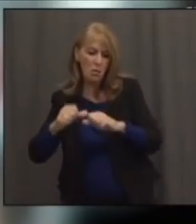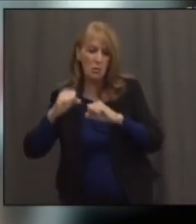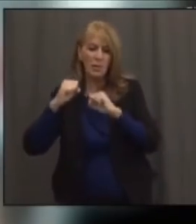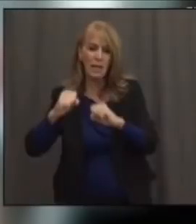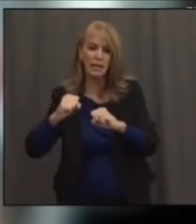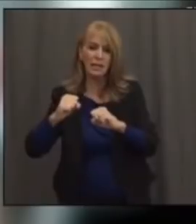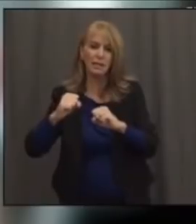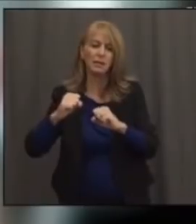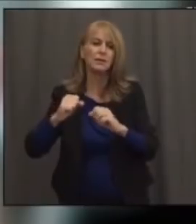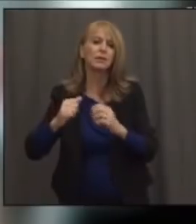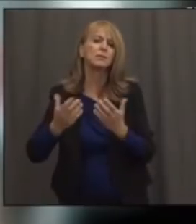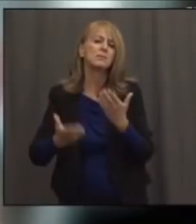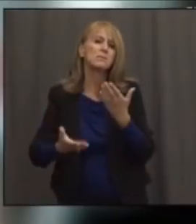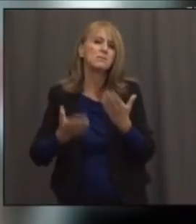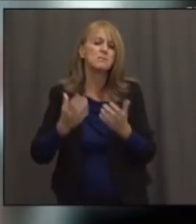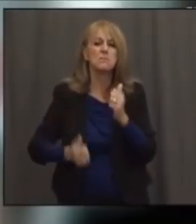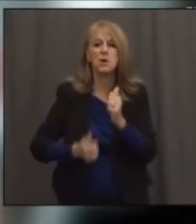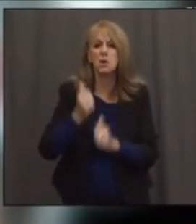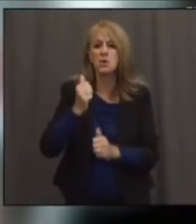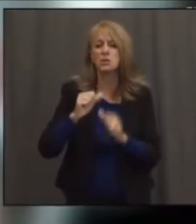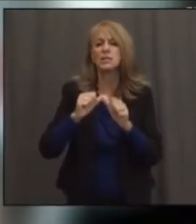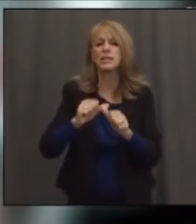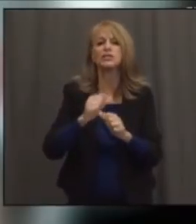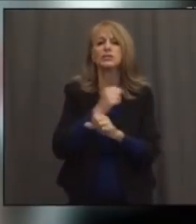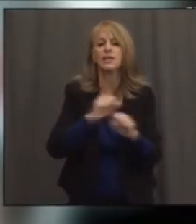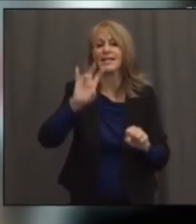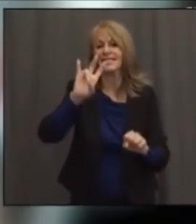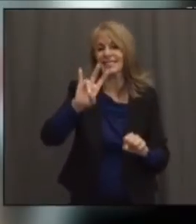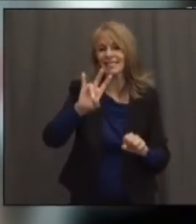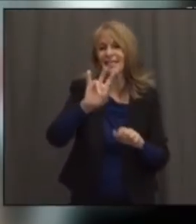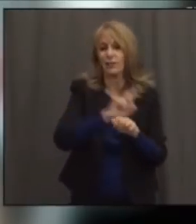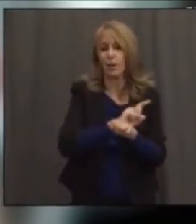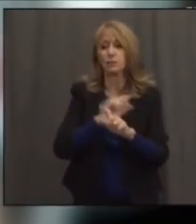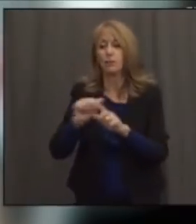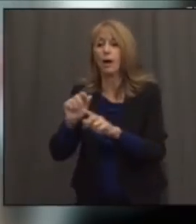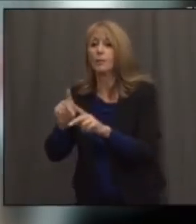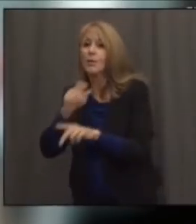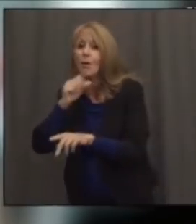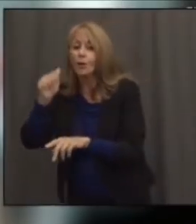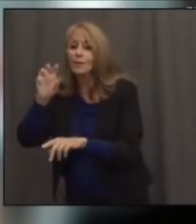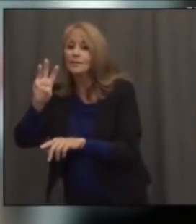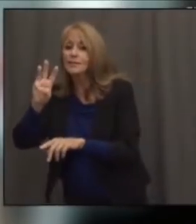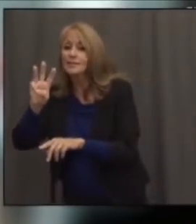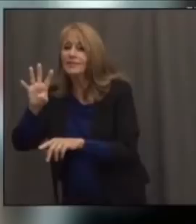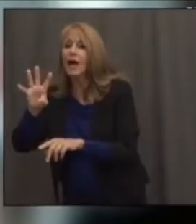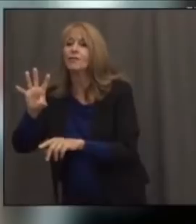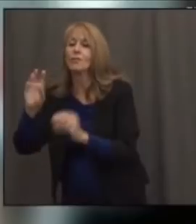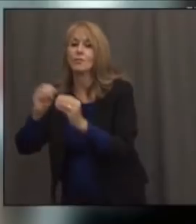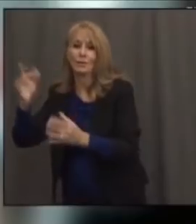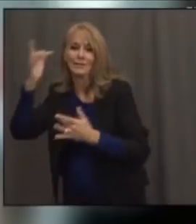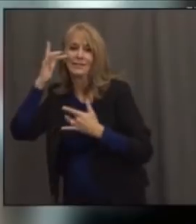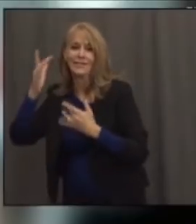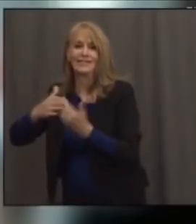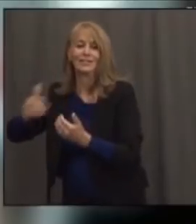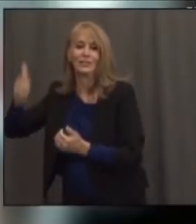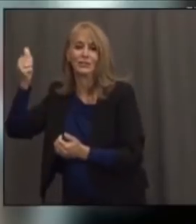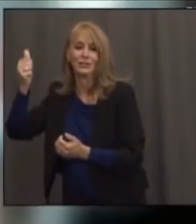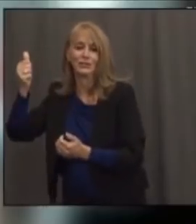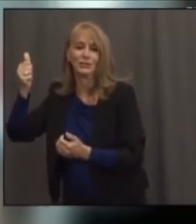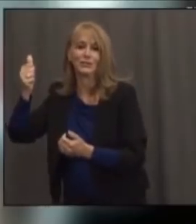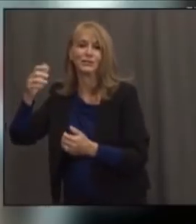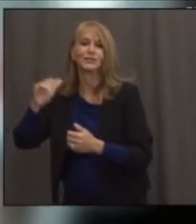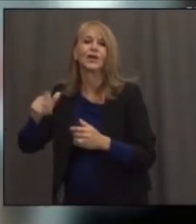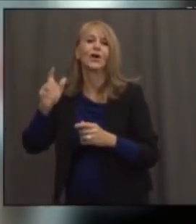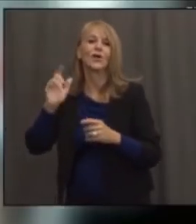about 80% overall at 7 or 8 months. But if you look at the 65 and over population, I think it was around 47%. So you saw a more substantial decline